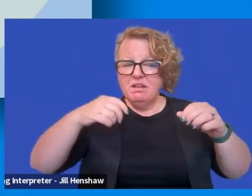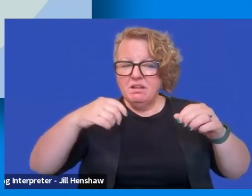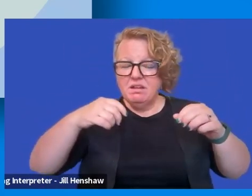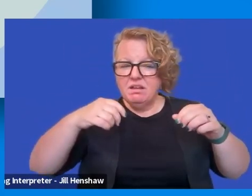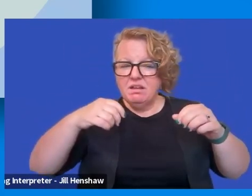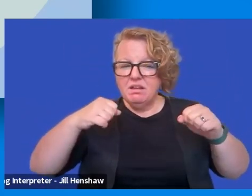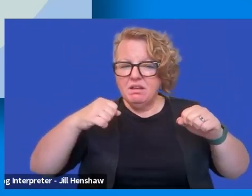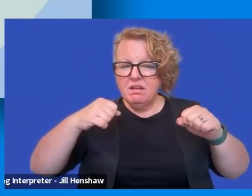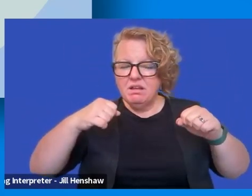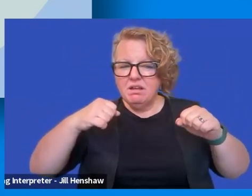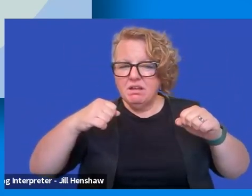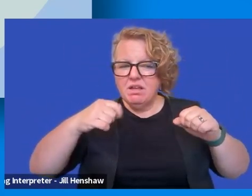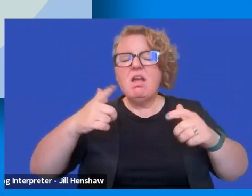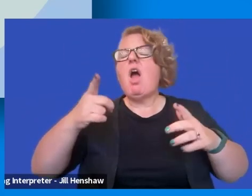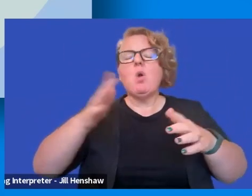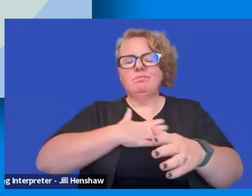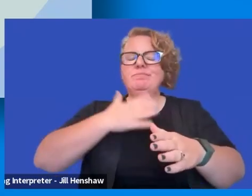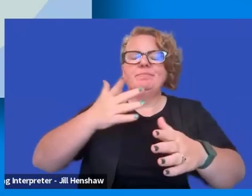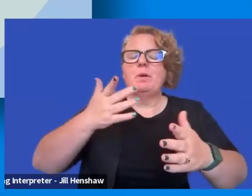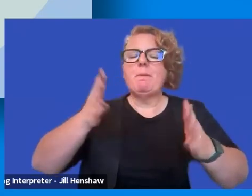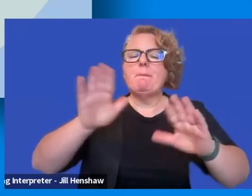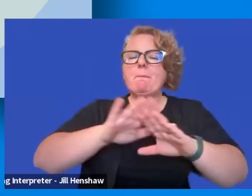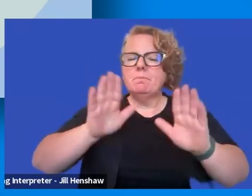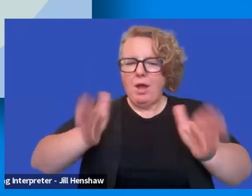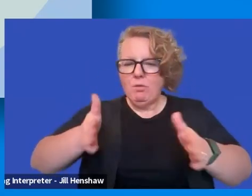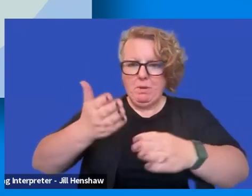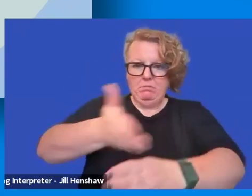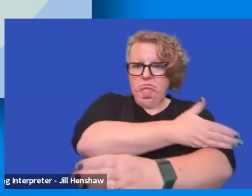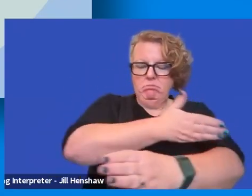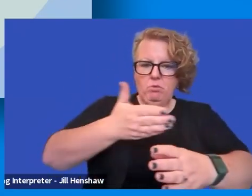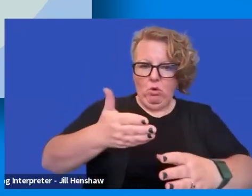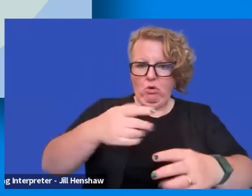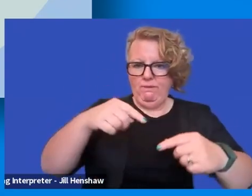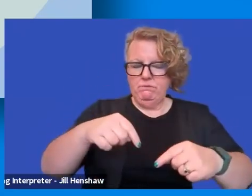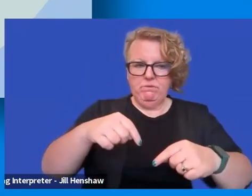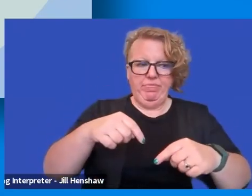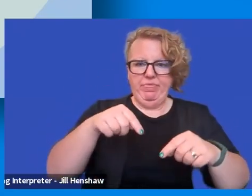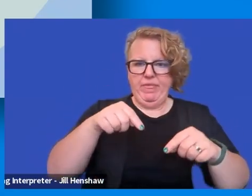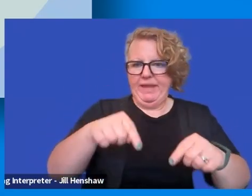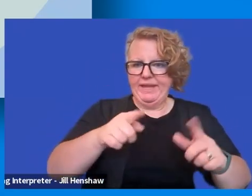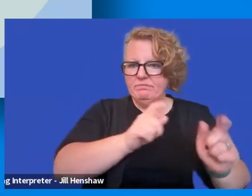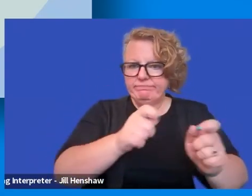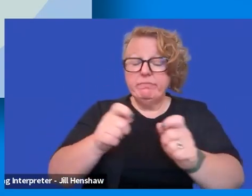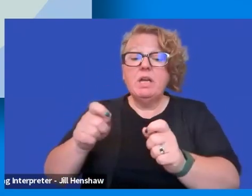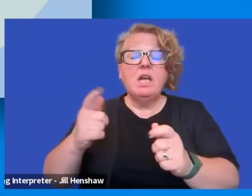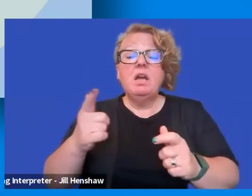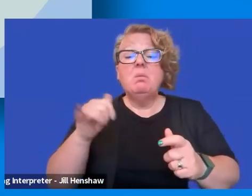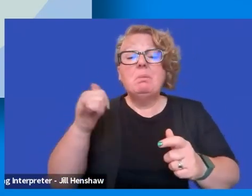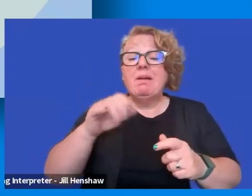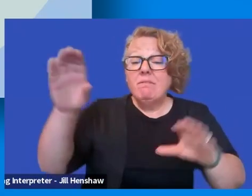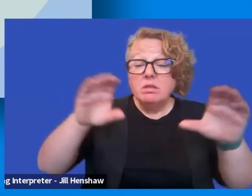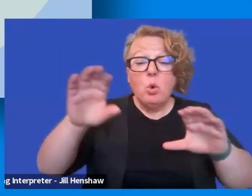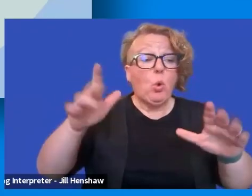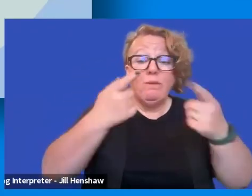you can review applications, for example. This could be something that a funder or an organization or a university